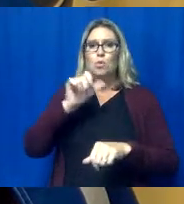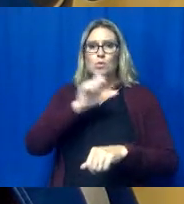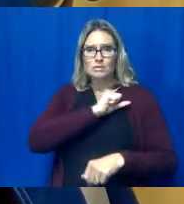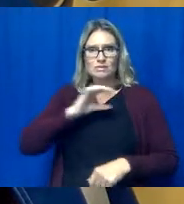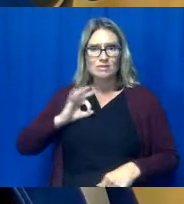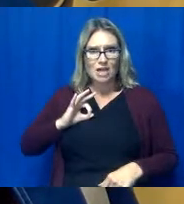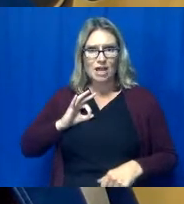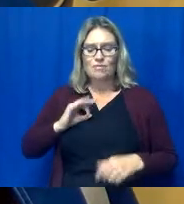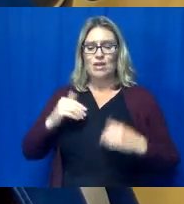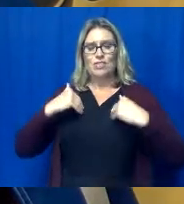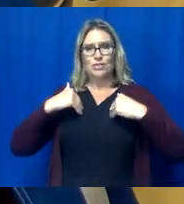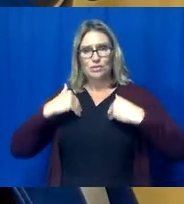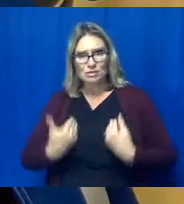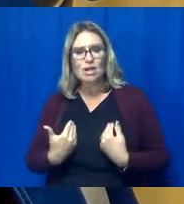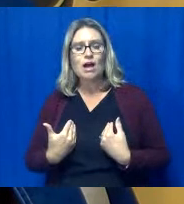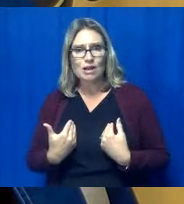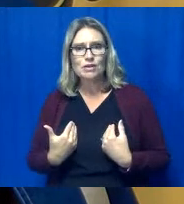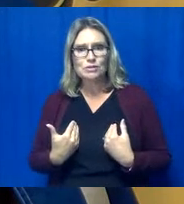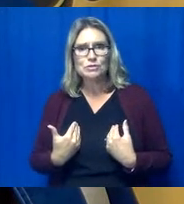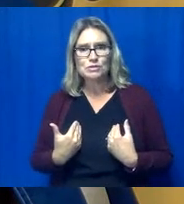high usage of our